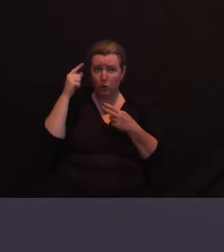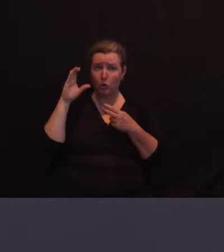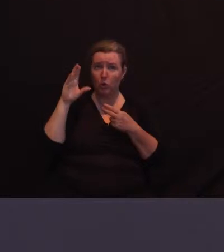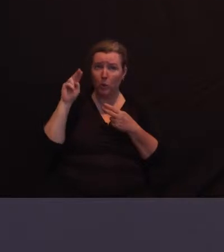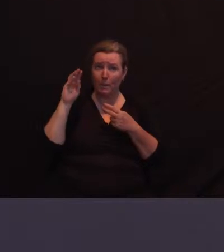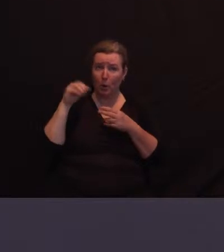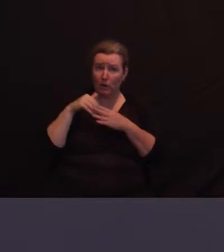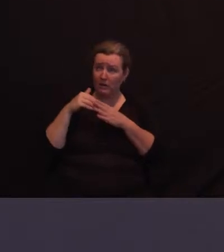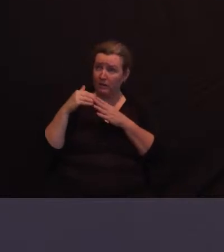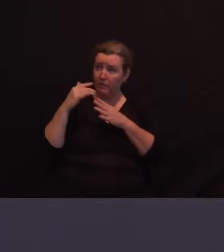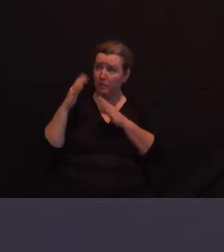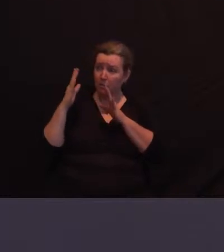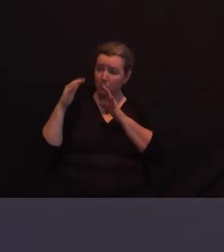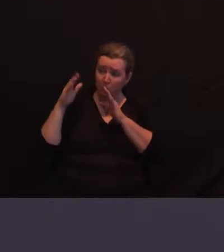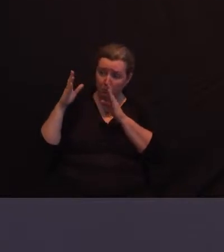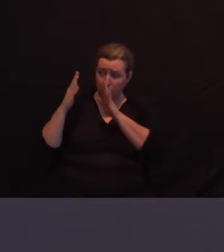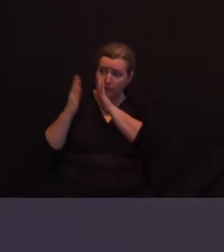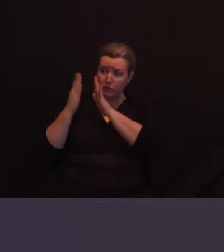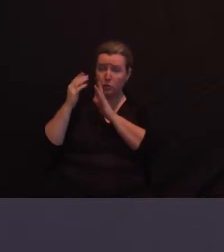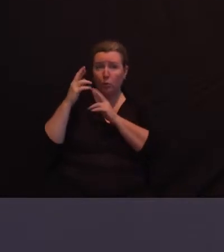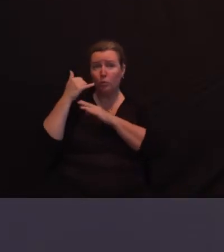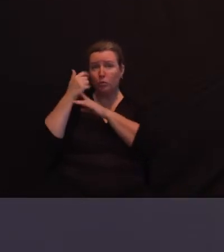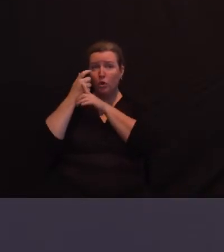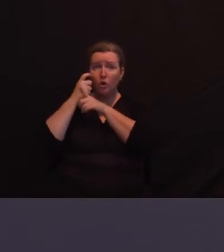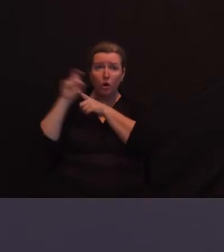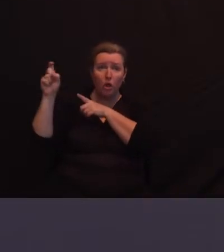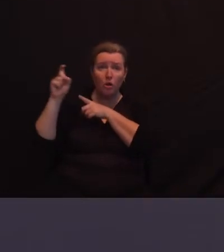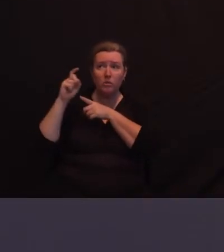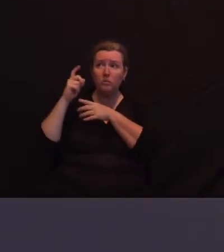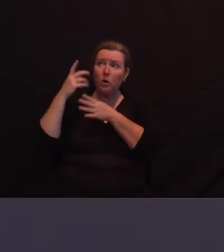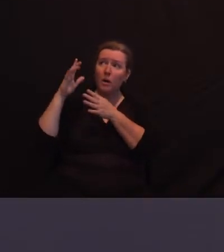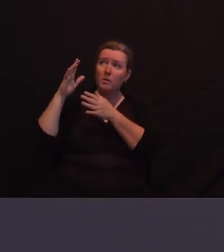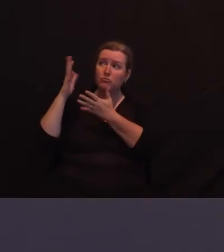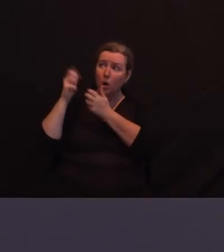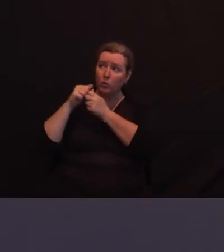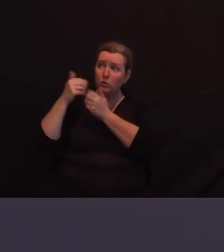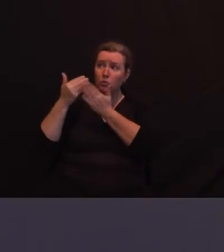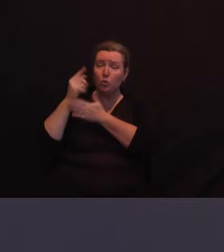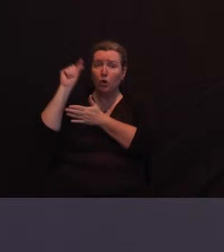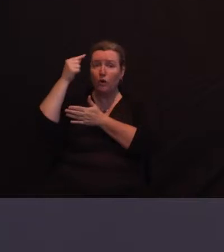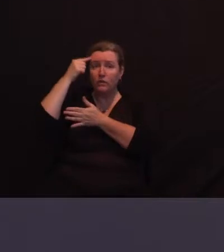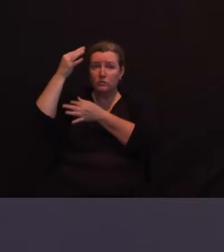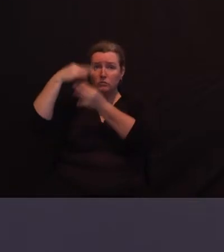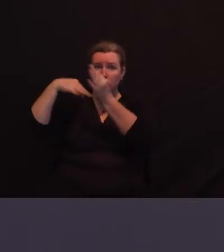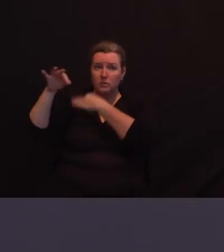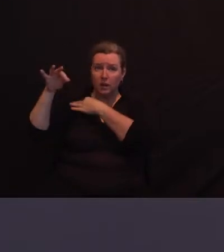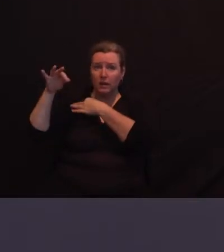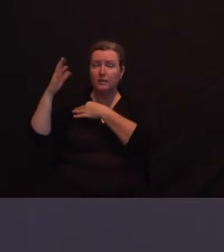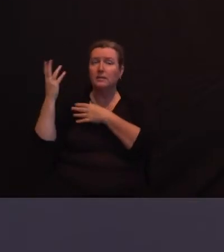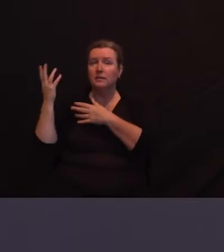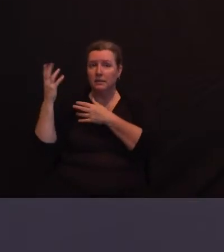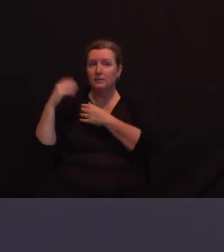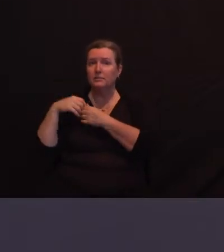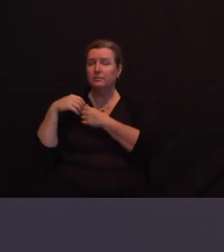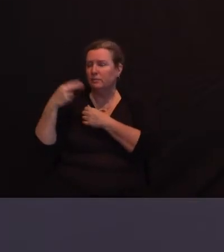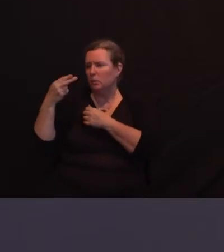you spoken with incoming Governor Kathy Hochul? Yep. So in terms of a backup plan